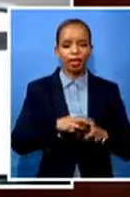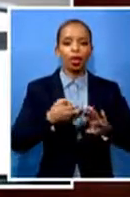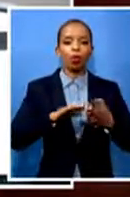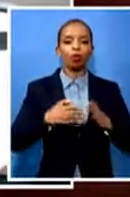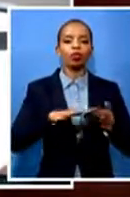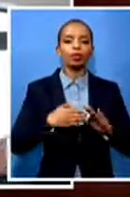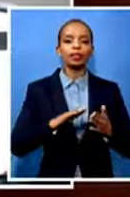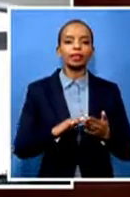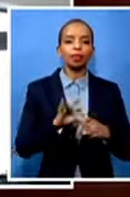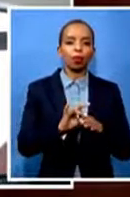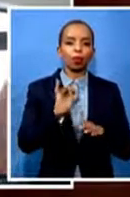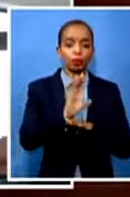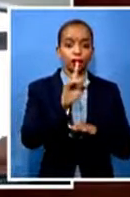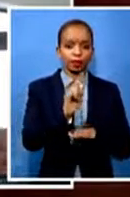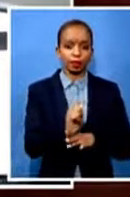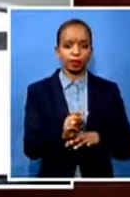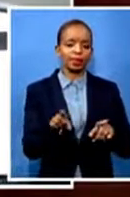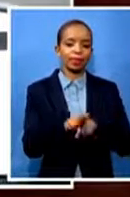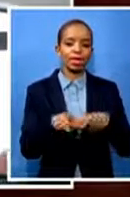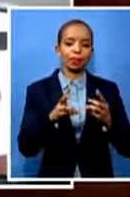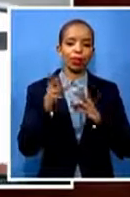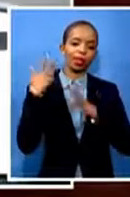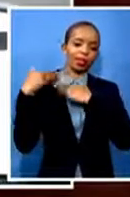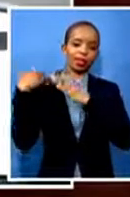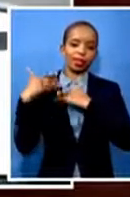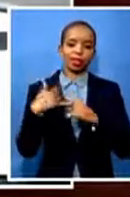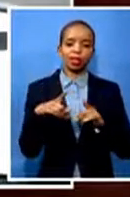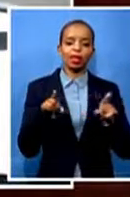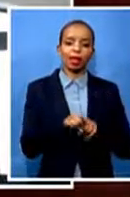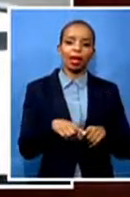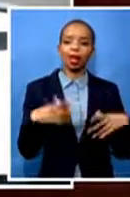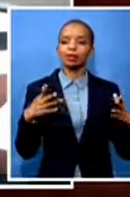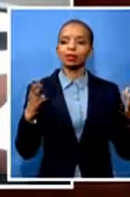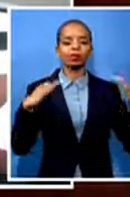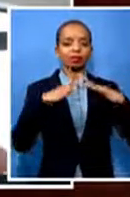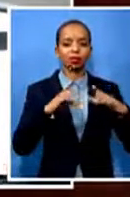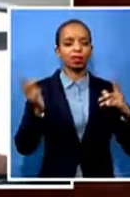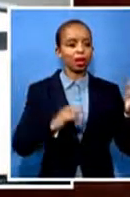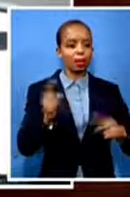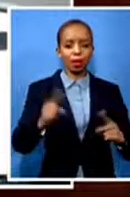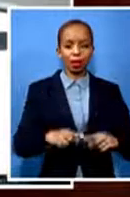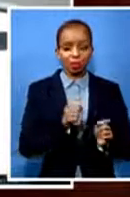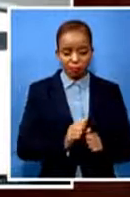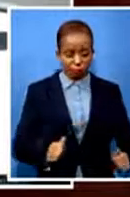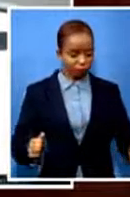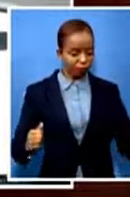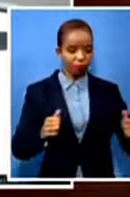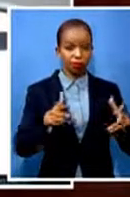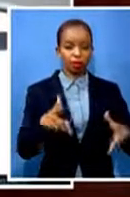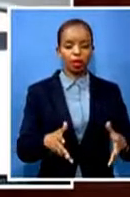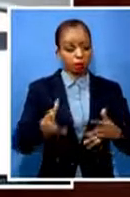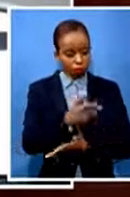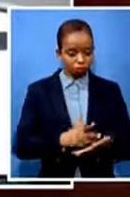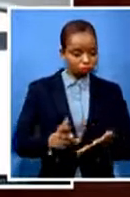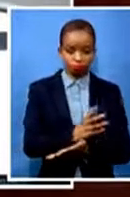one roof, either a tent or what, and talk to them about these processes. In this regard, we are